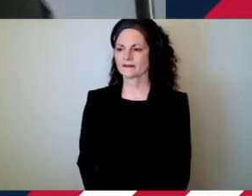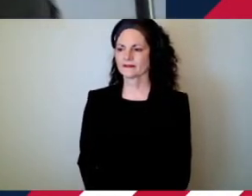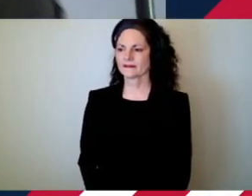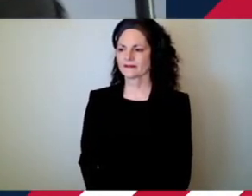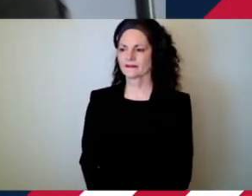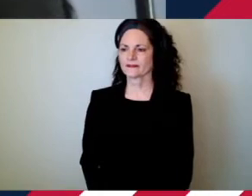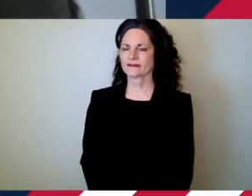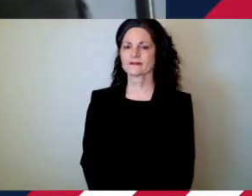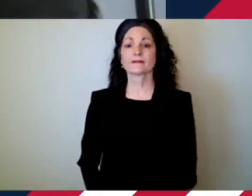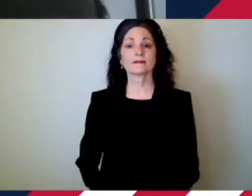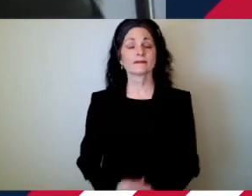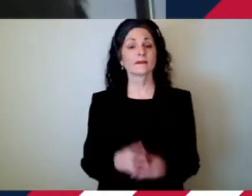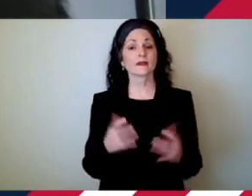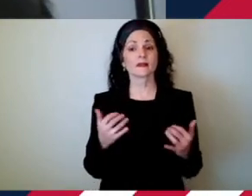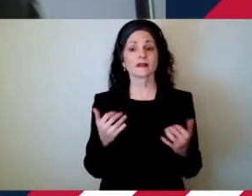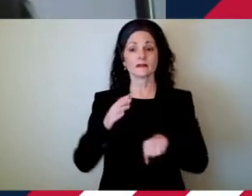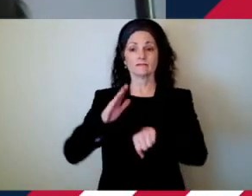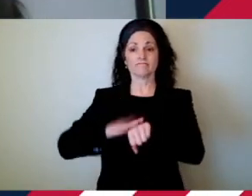We're at 30 seconds.